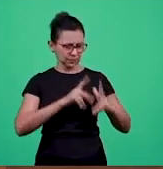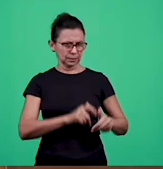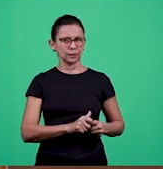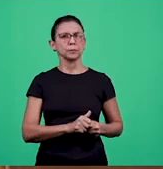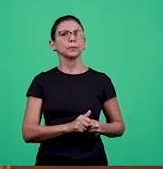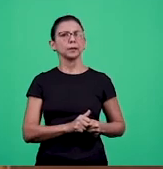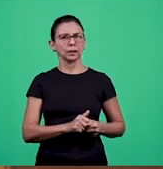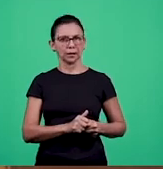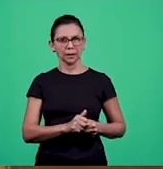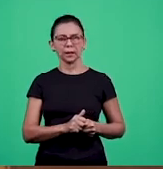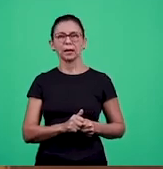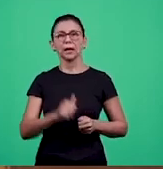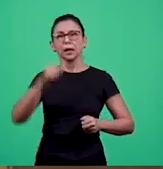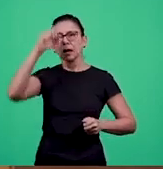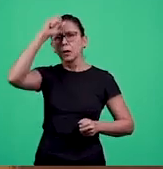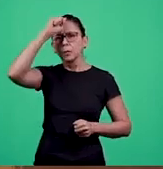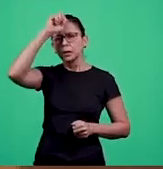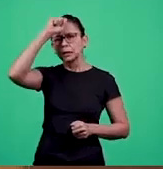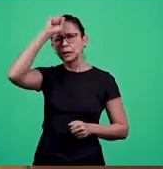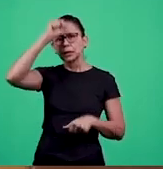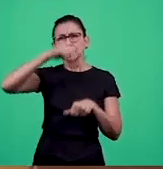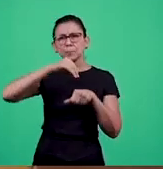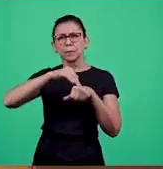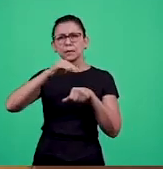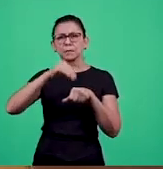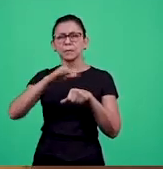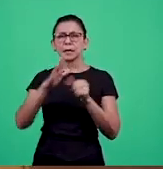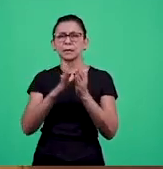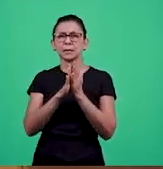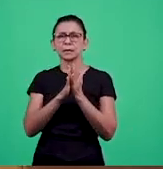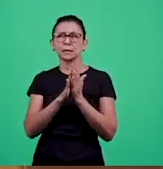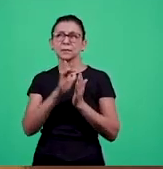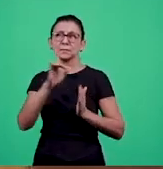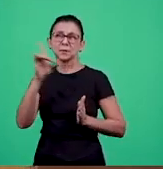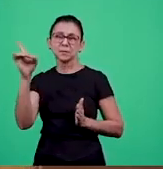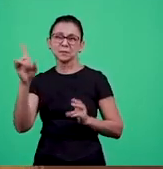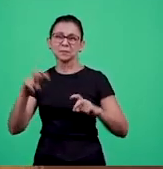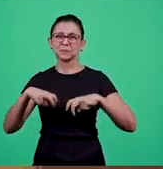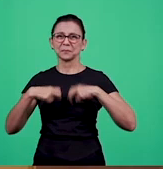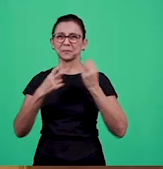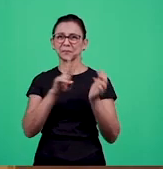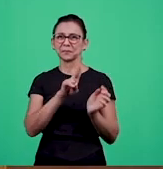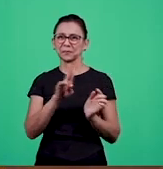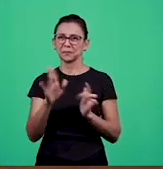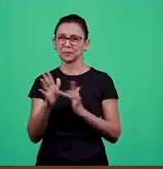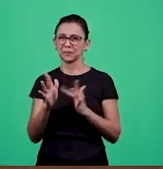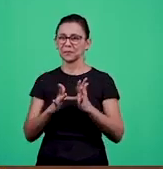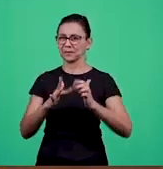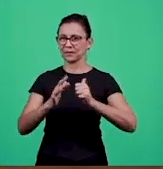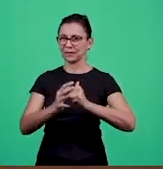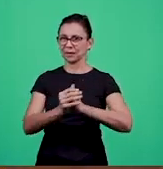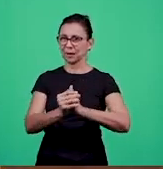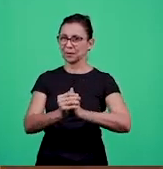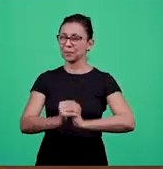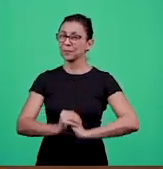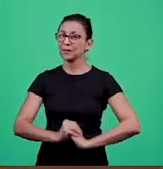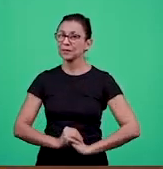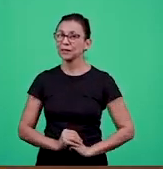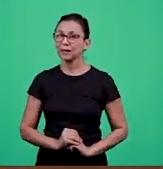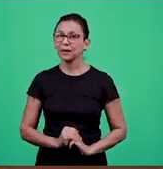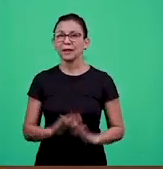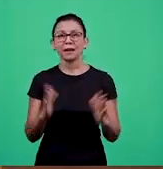our hearts so that we can learn more of your word. We plead this in Jesus' name.